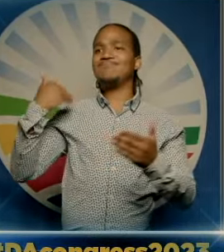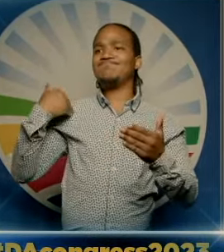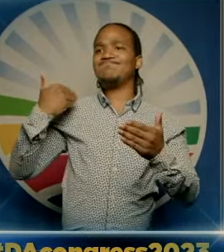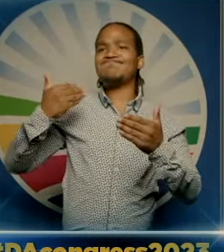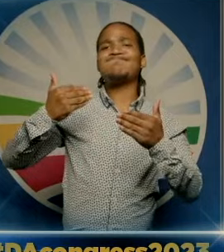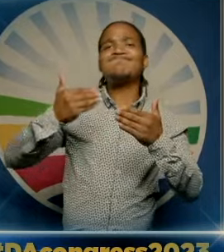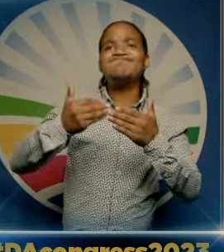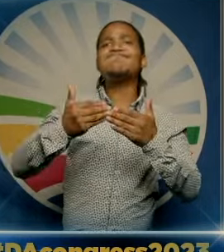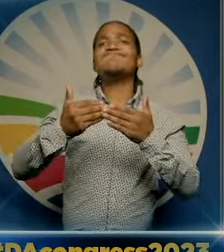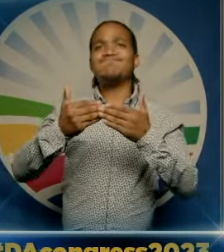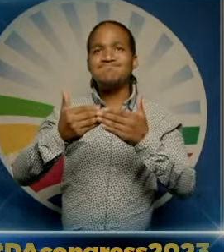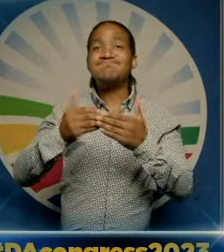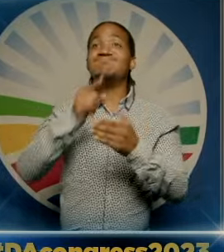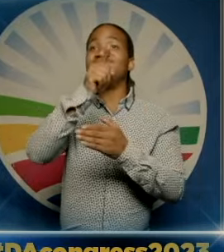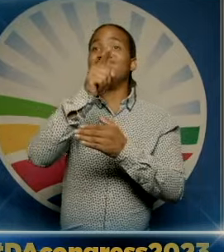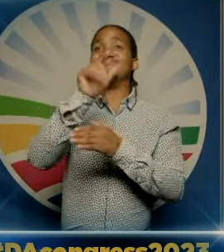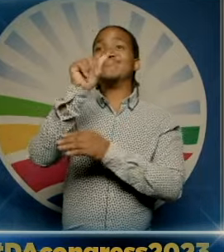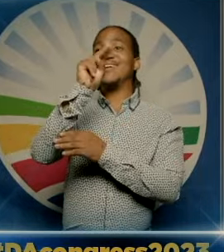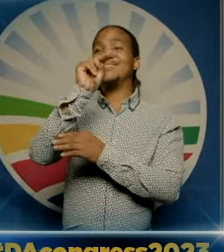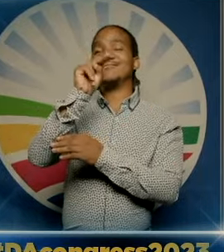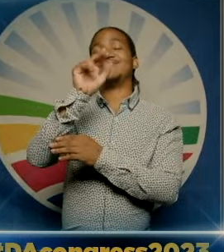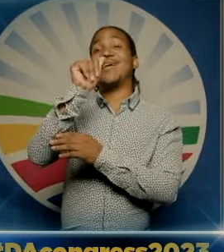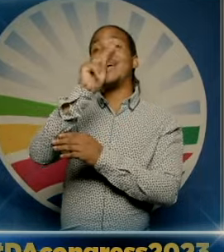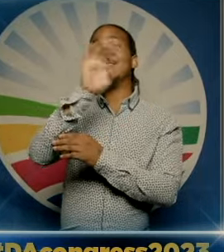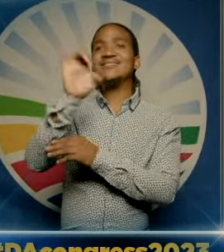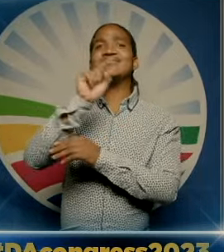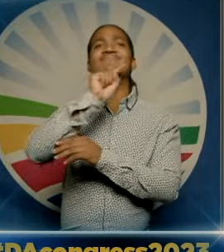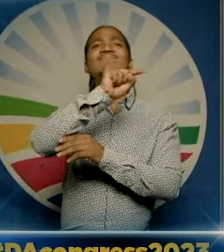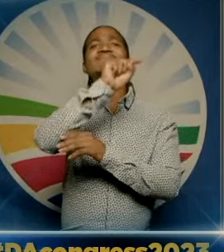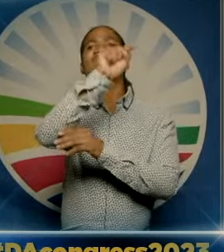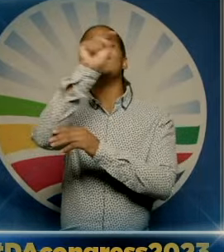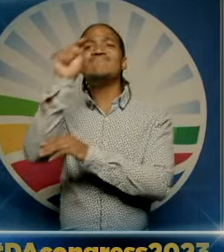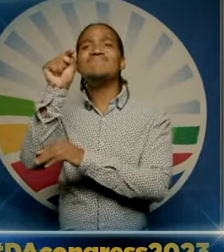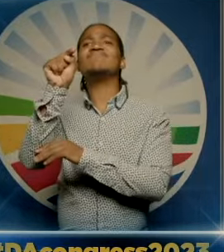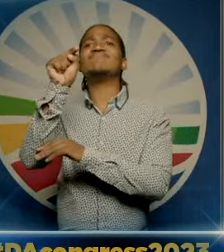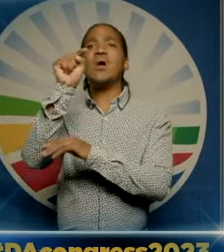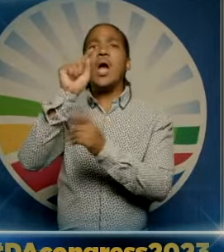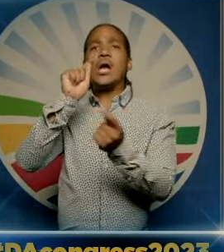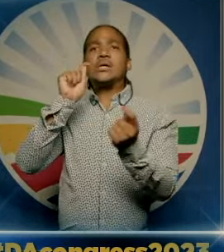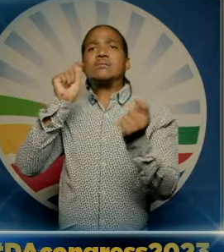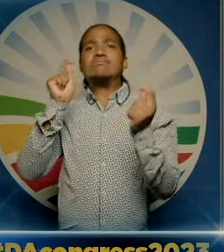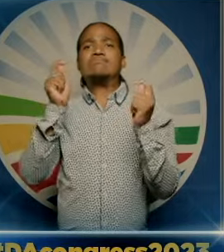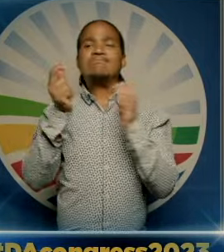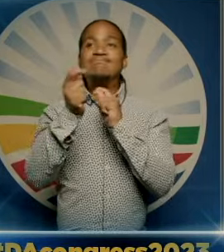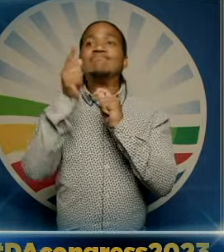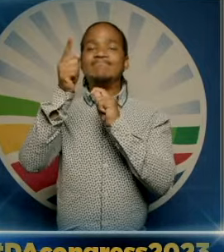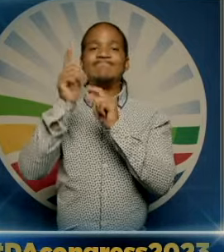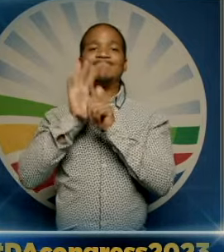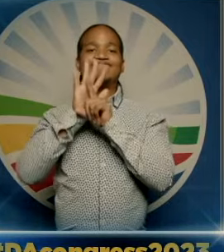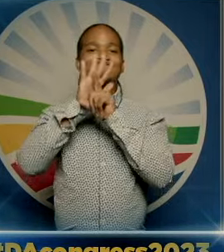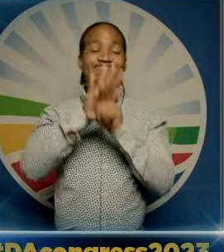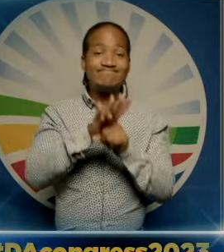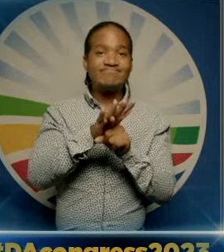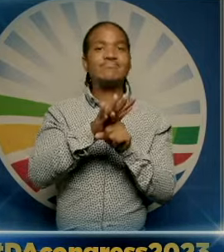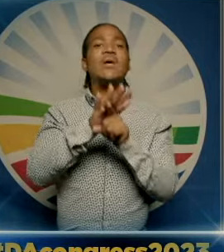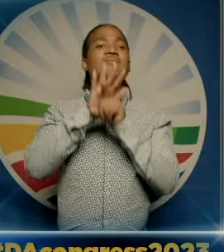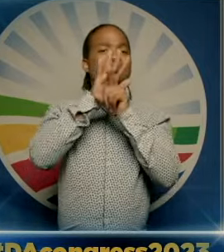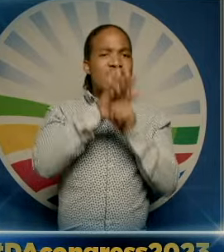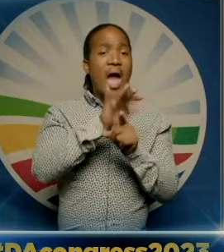liberation giant across the Africa continent has turned into the oppressor of its own